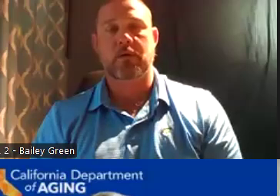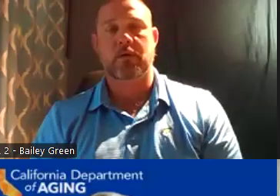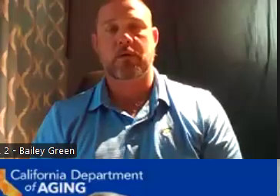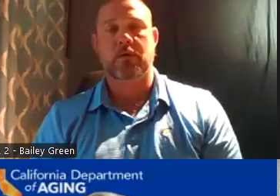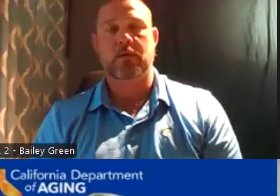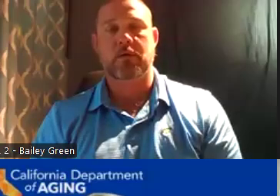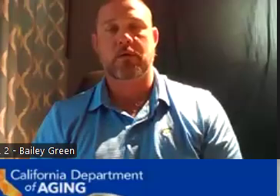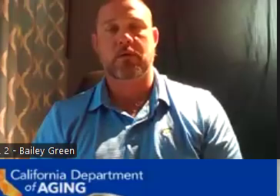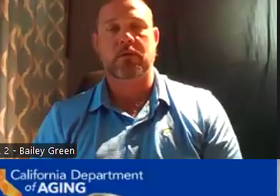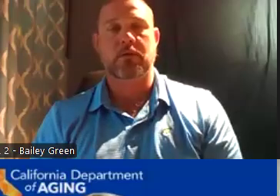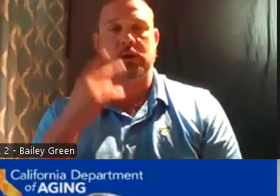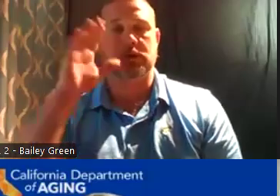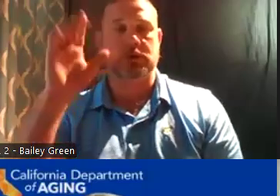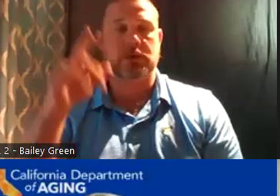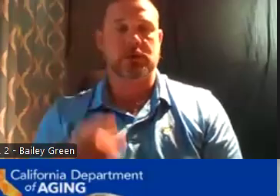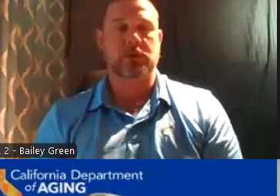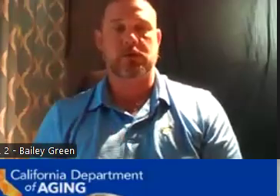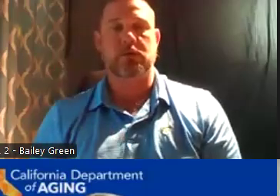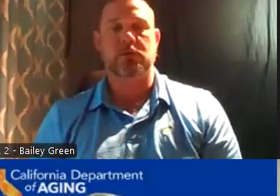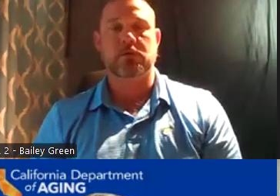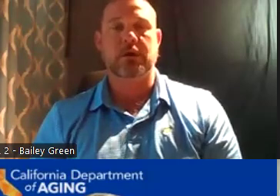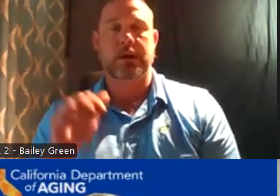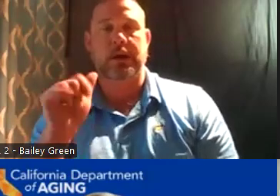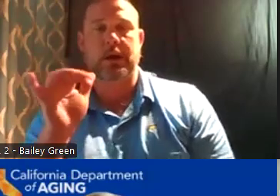And I see a hand raised by Aaron.